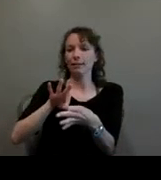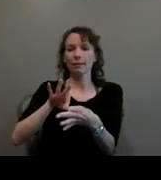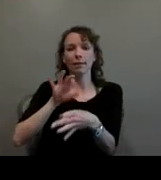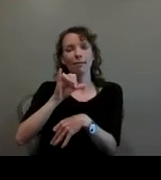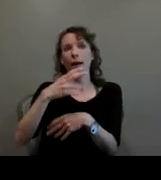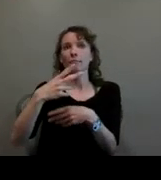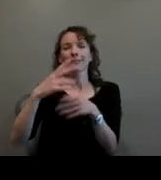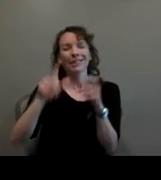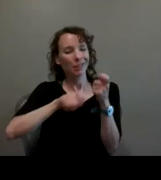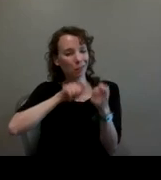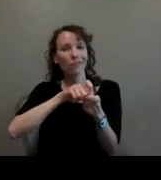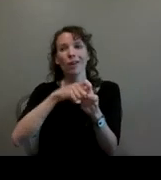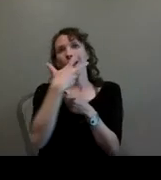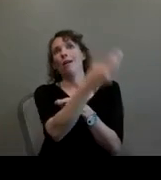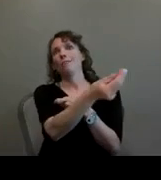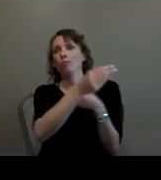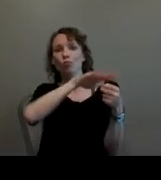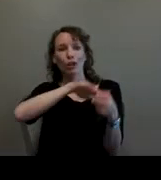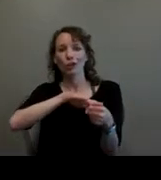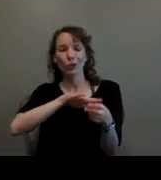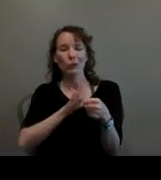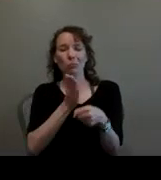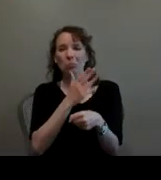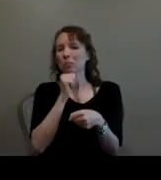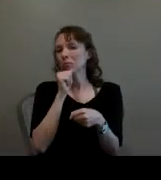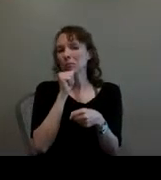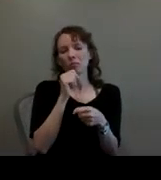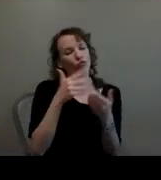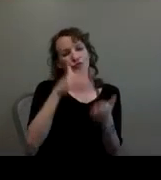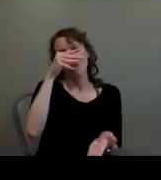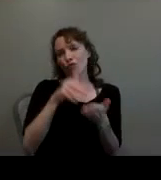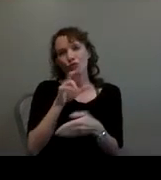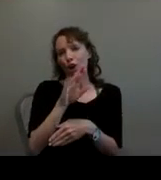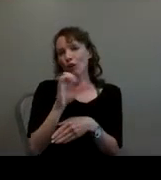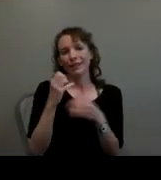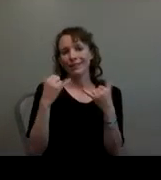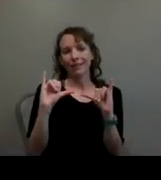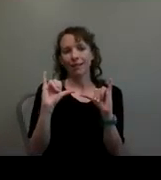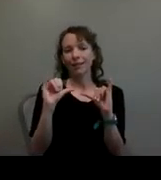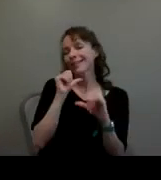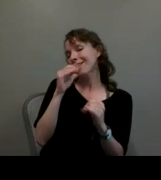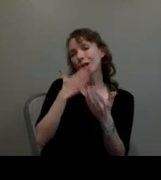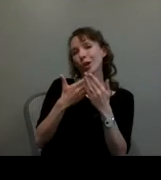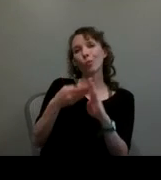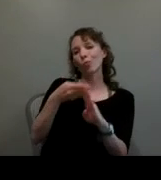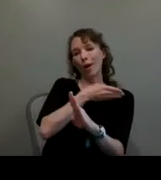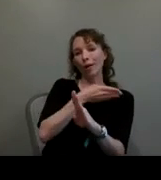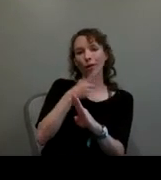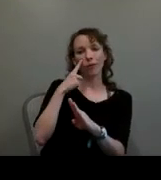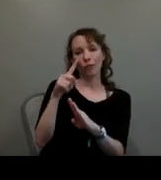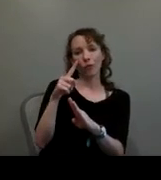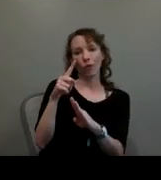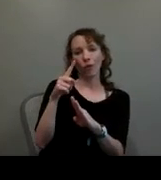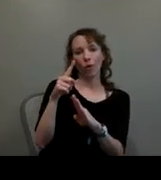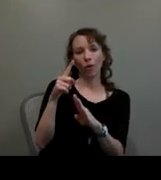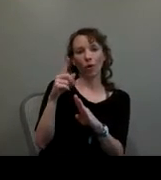high extrinsic fitness is so rare. This is not a good prior for intrinsic fitness is not a good prior for